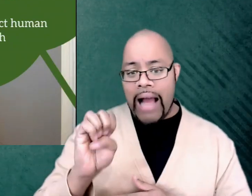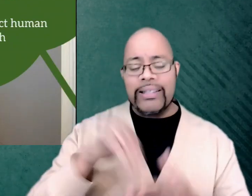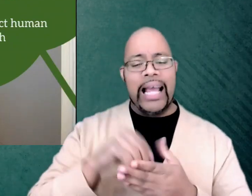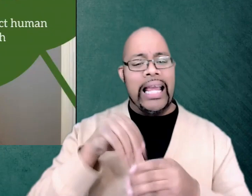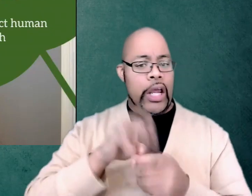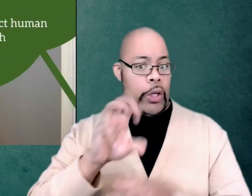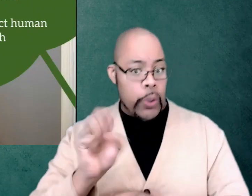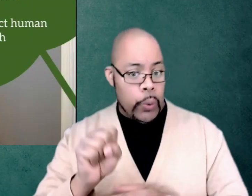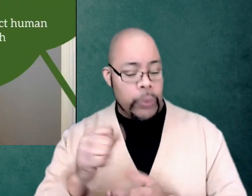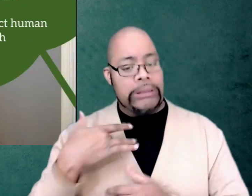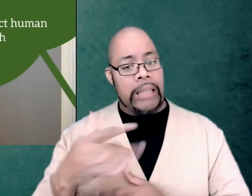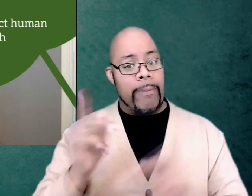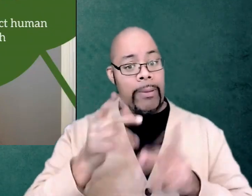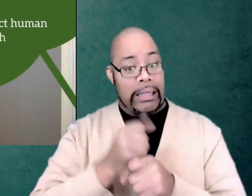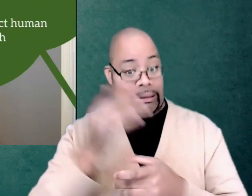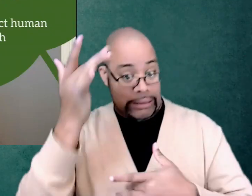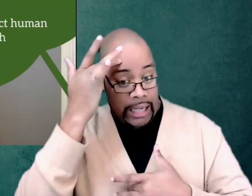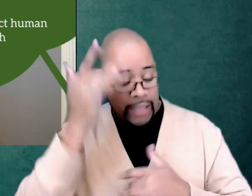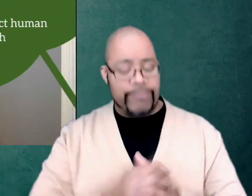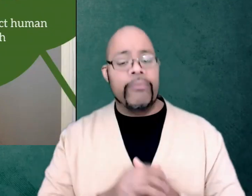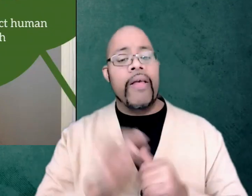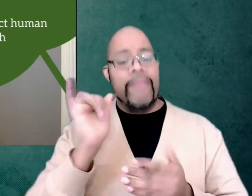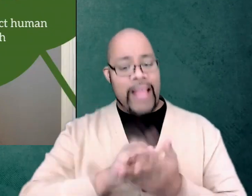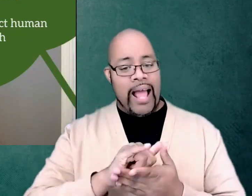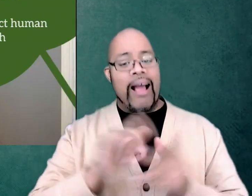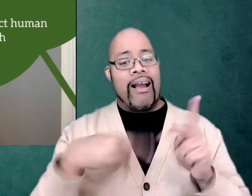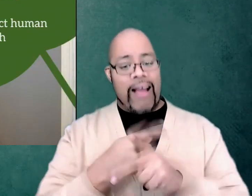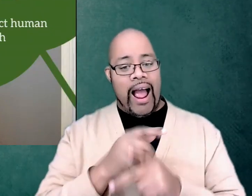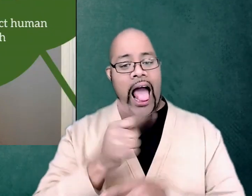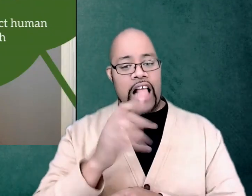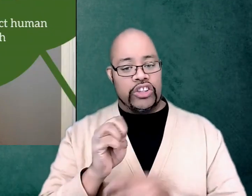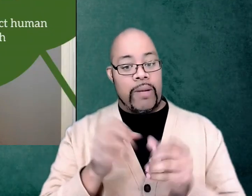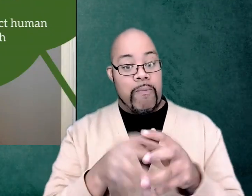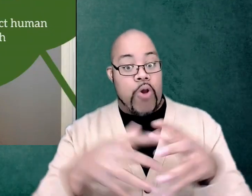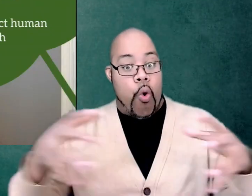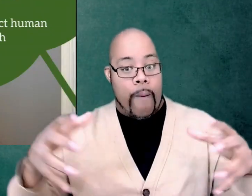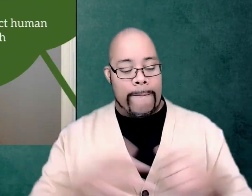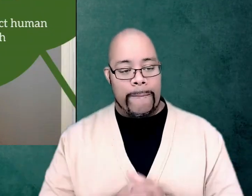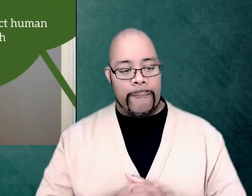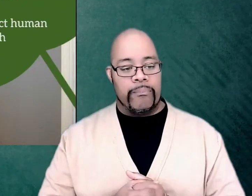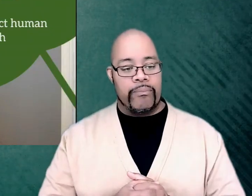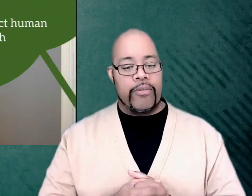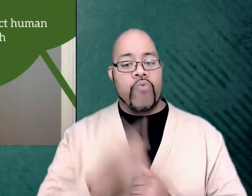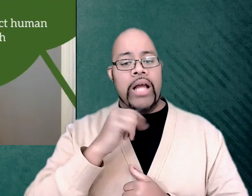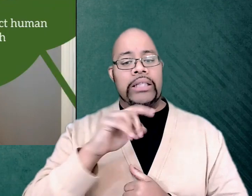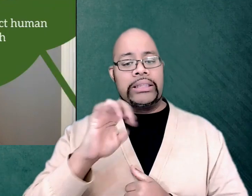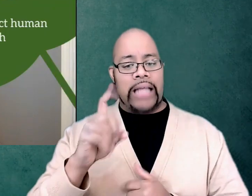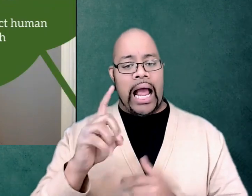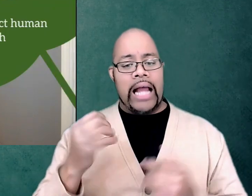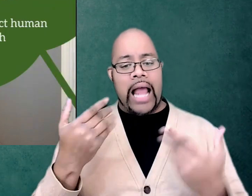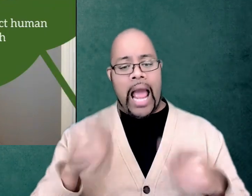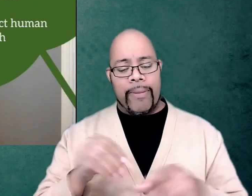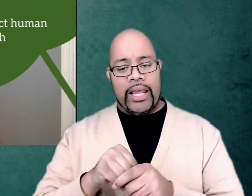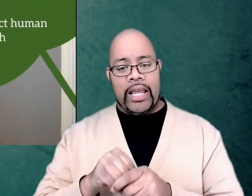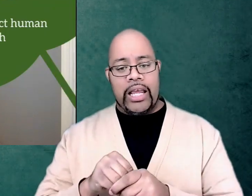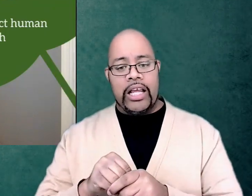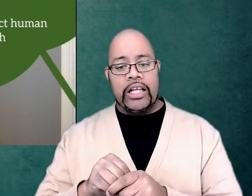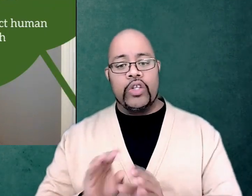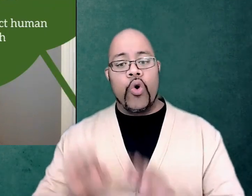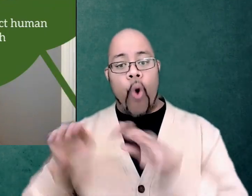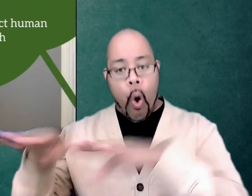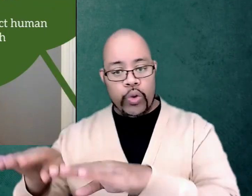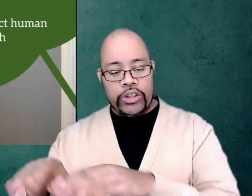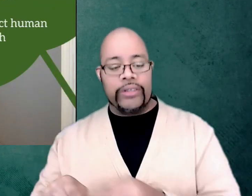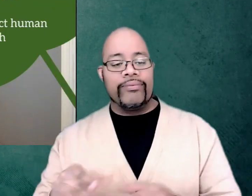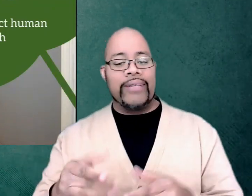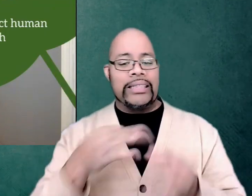in the news. Usually people get sick. Well, it's a type of harmful algal bloom, and red tide typically happens in our marine ecosystems versus